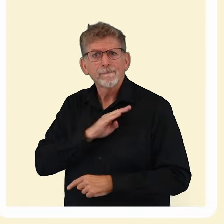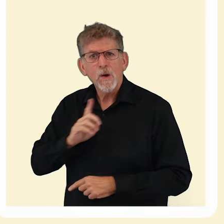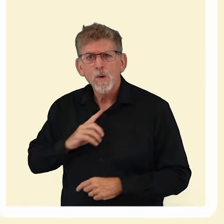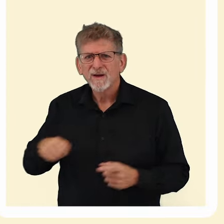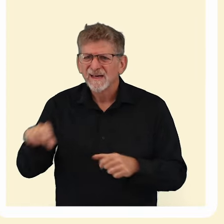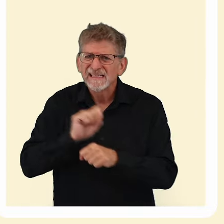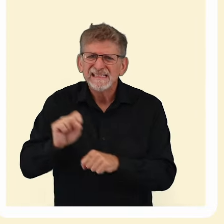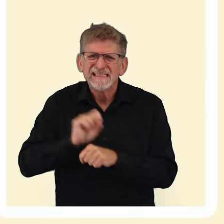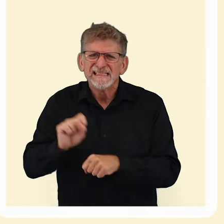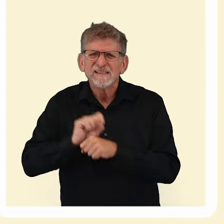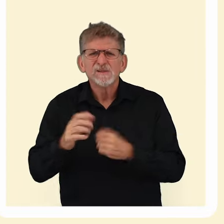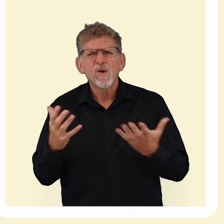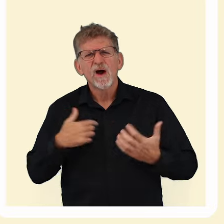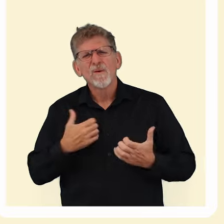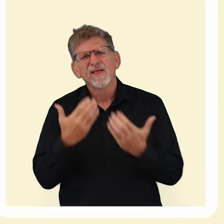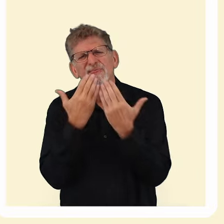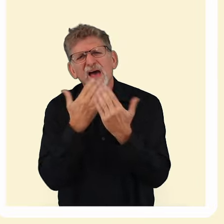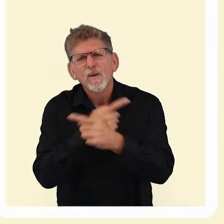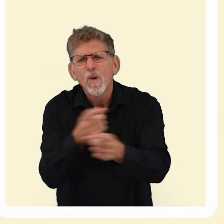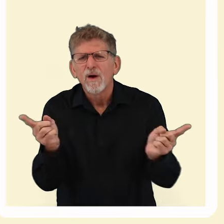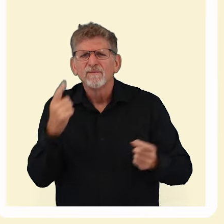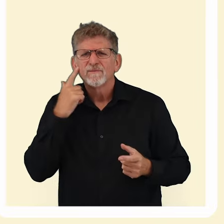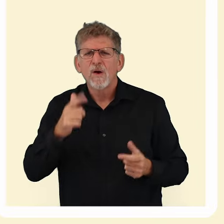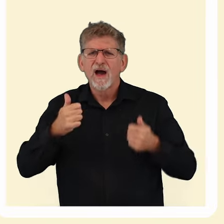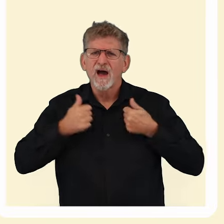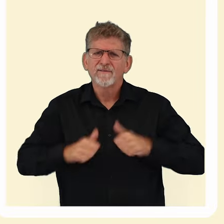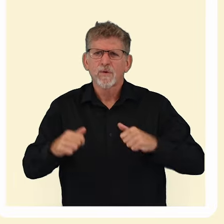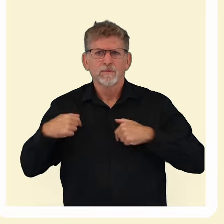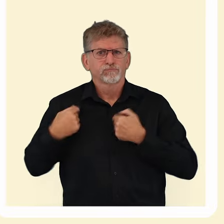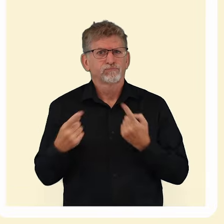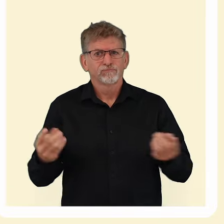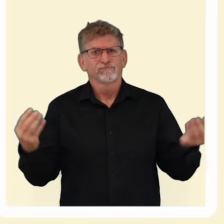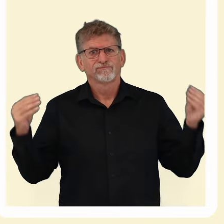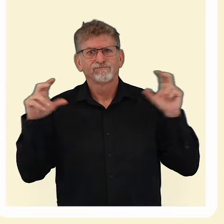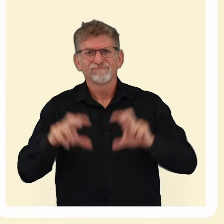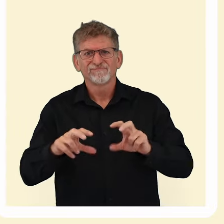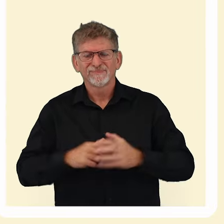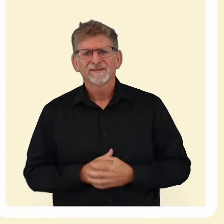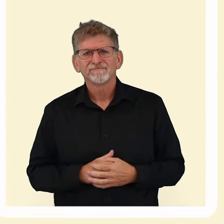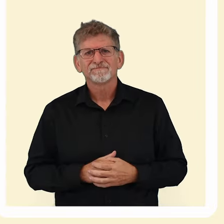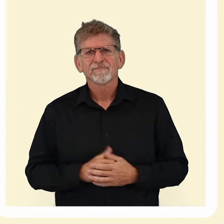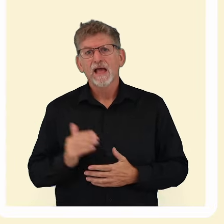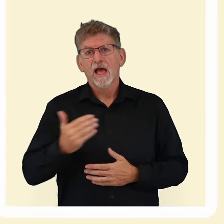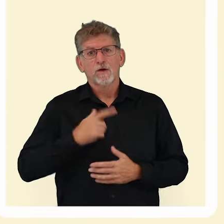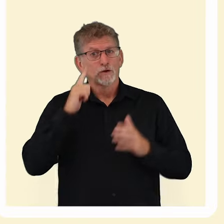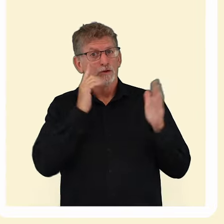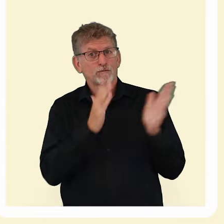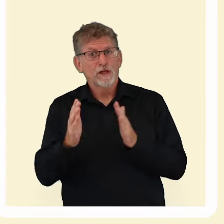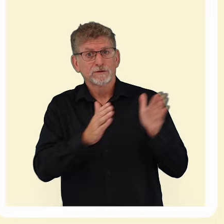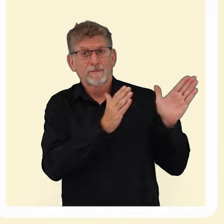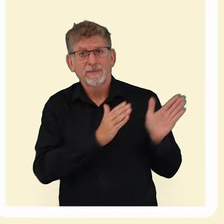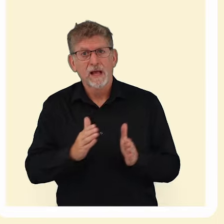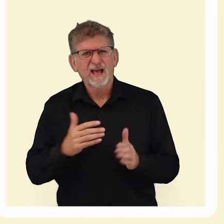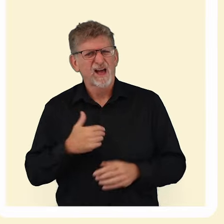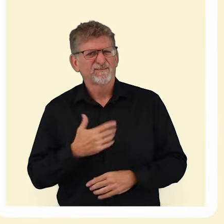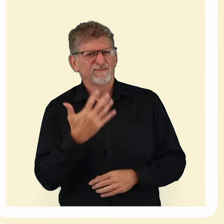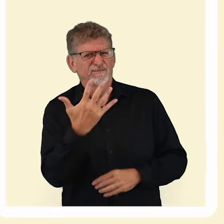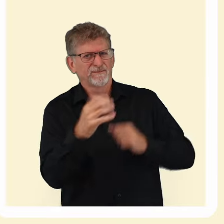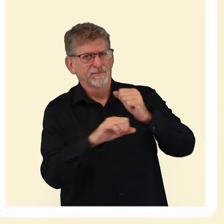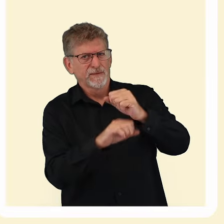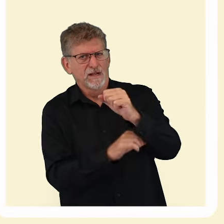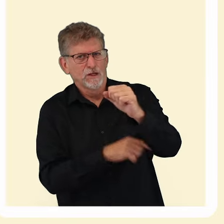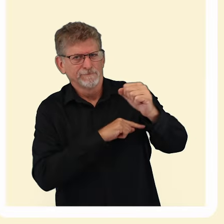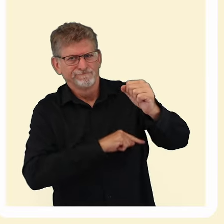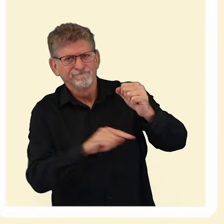Mario and the board. And thank you to all the efforts that were put in. Our strategic plan has